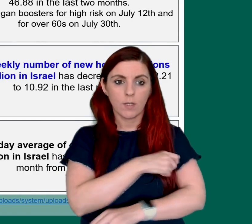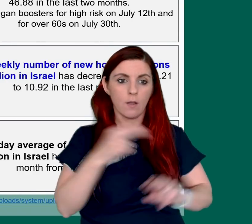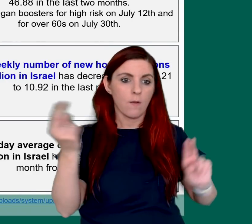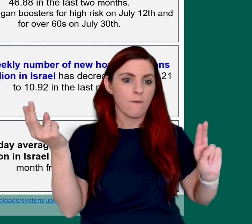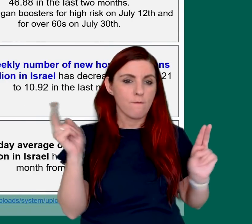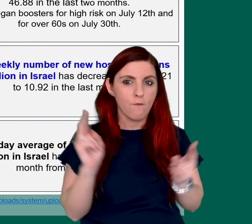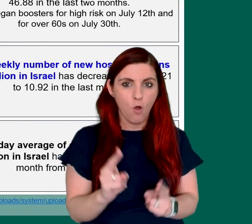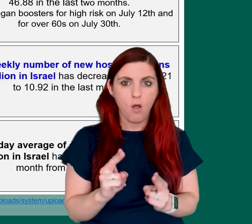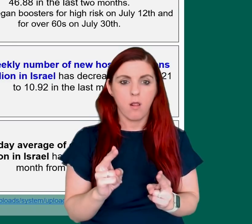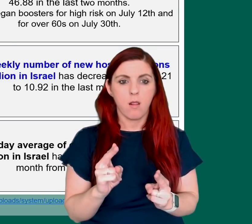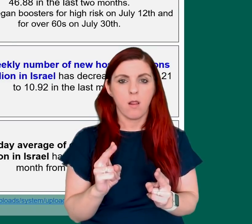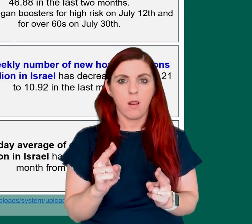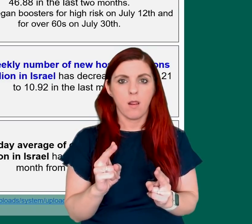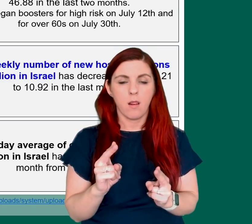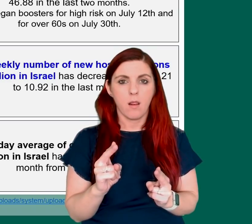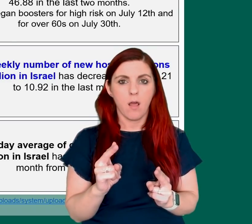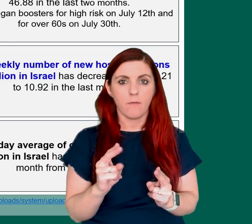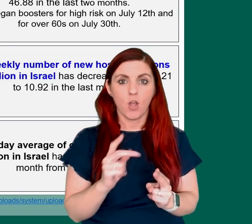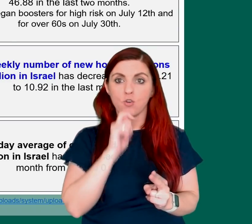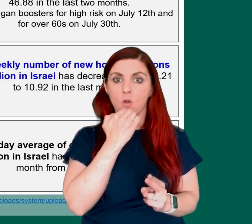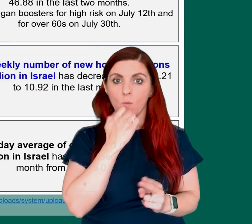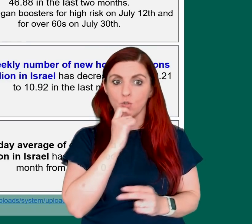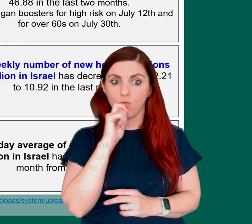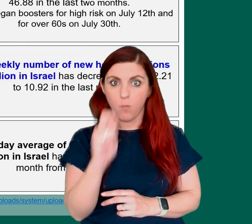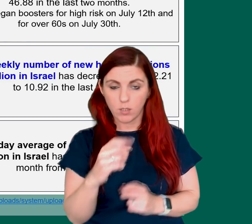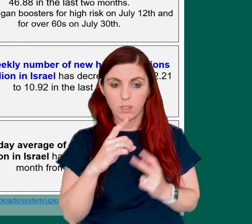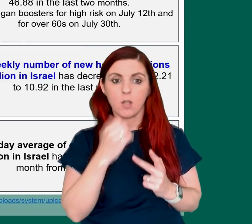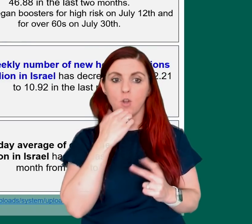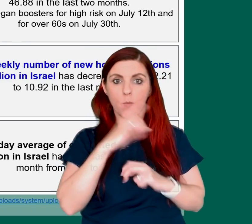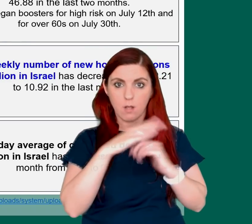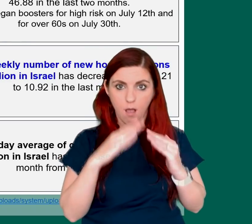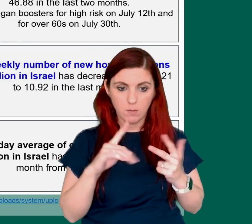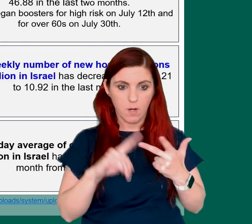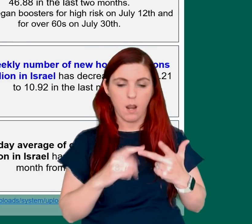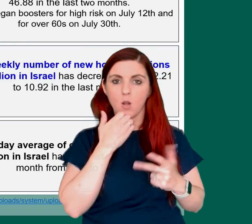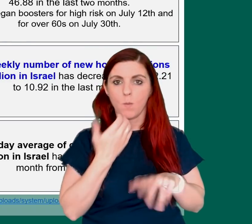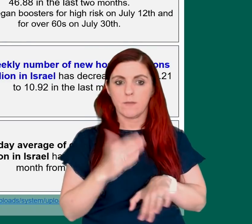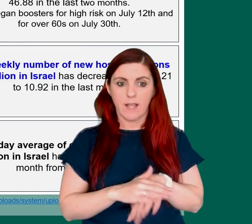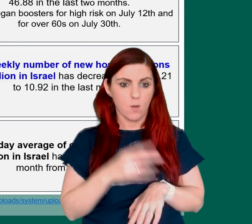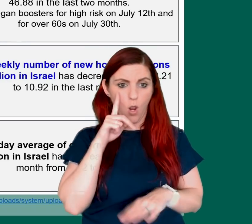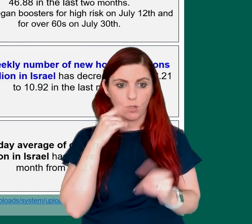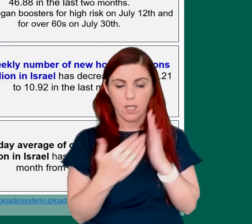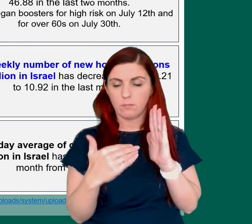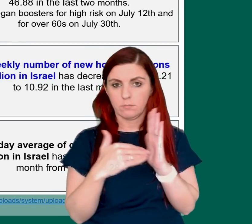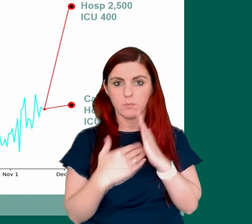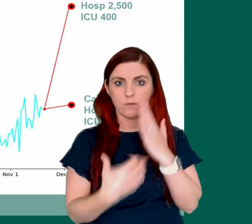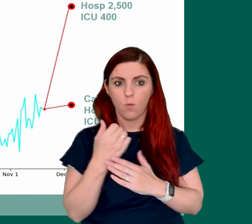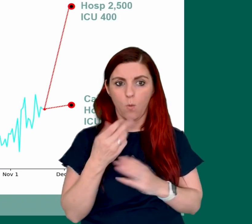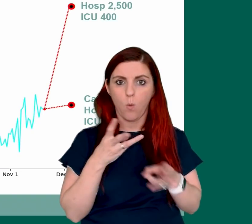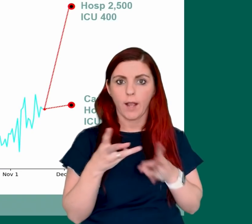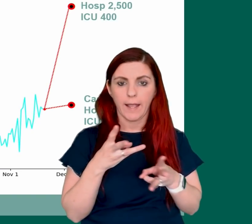of hospitalizations, and the bottom of deaths. So it does appear to work, and in terms of impact in other